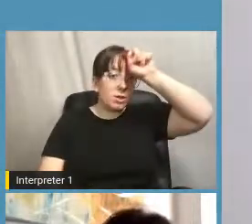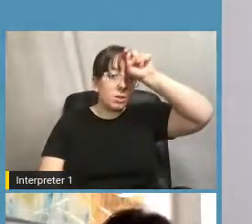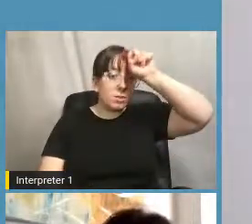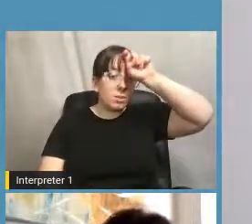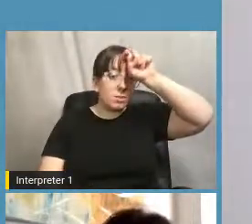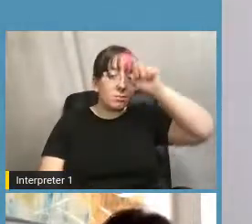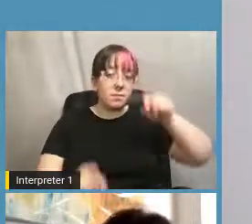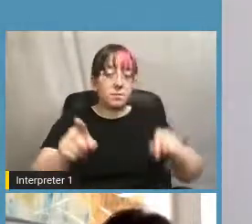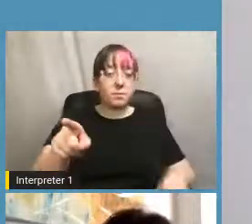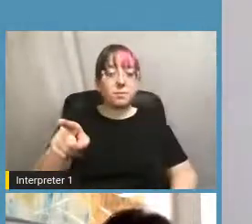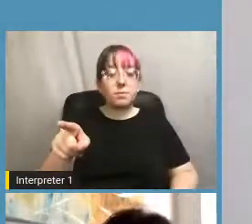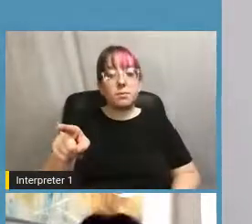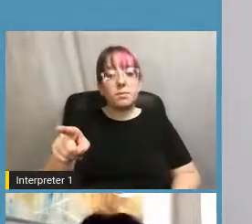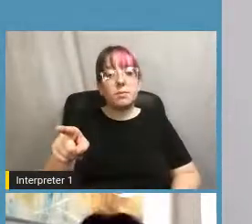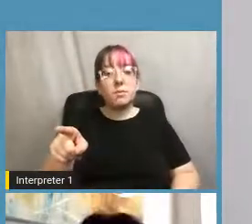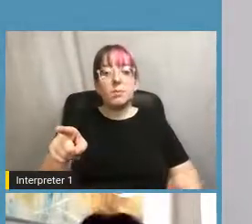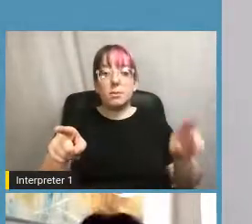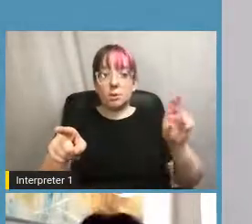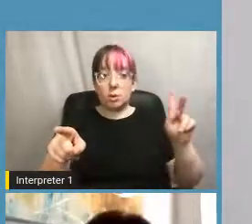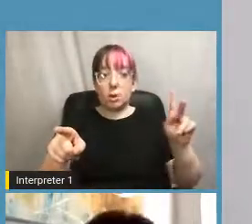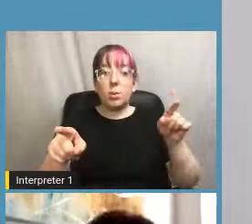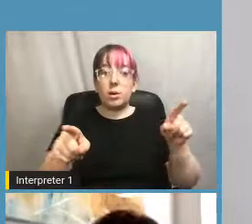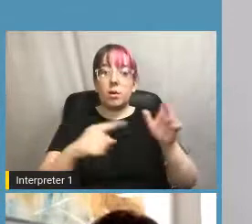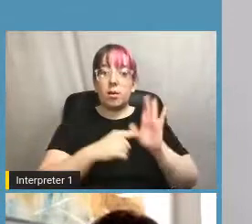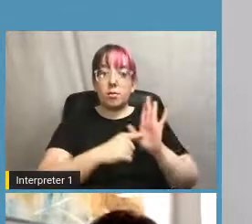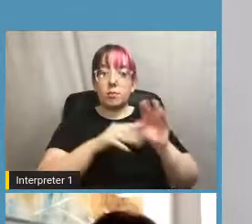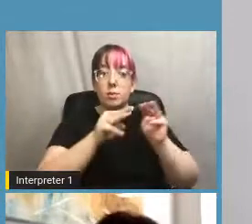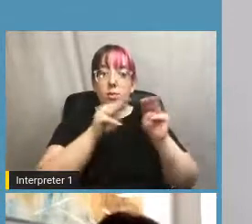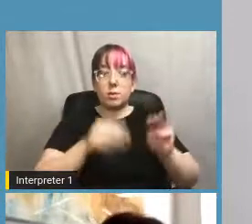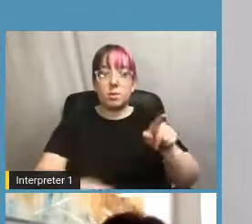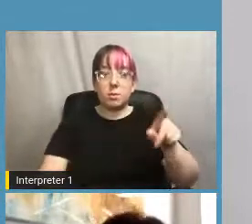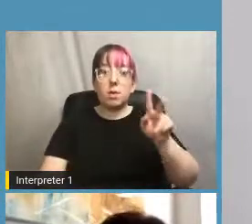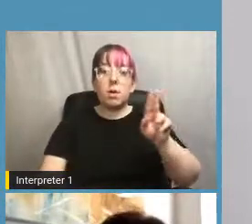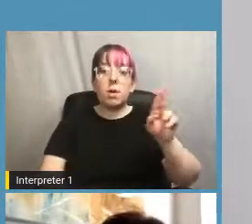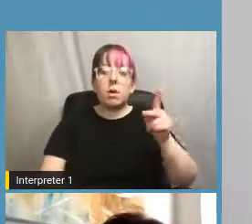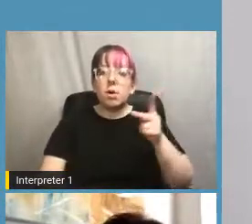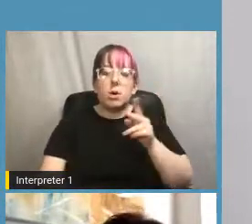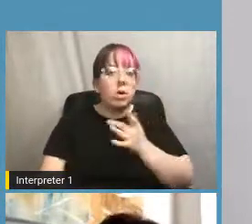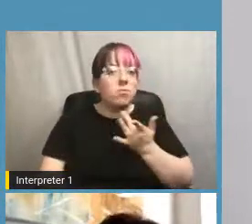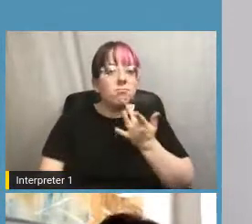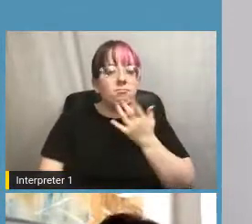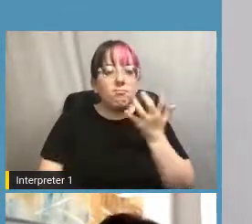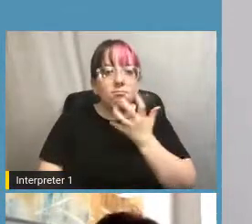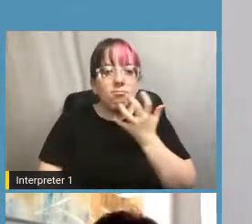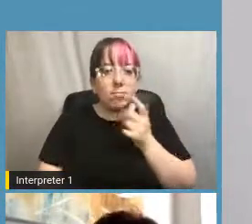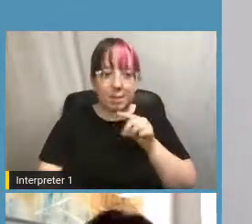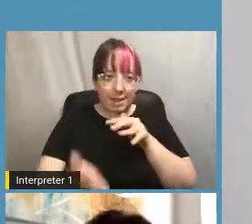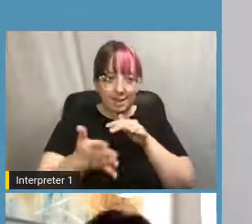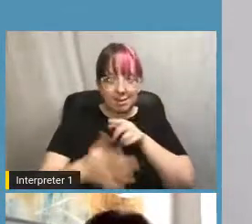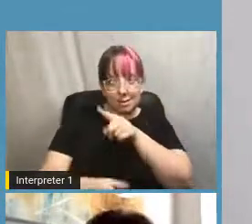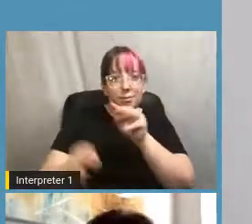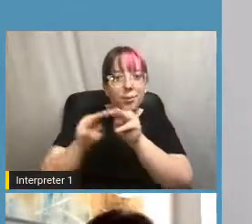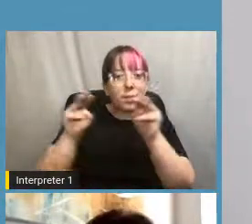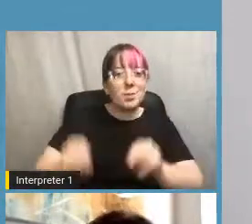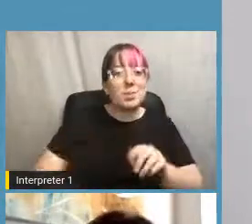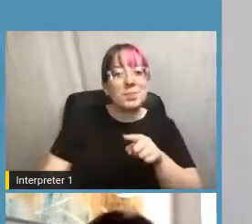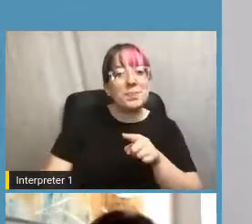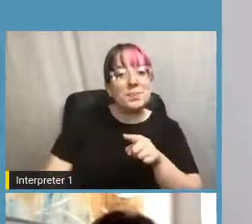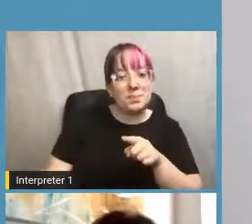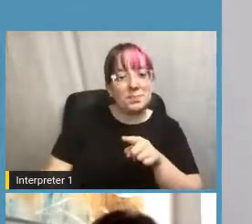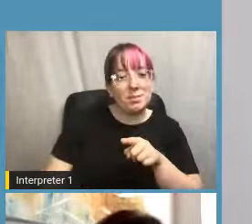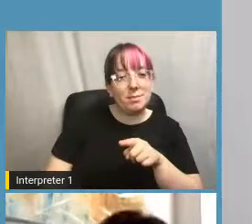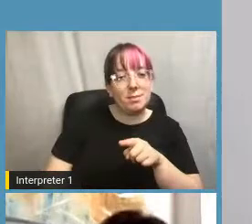Sainsbury for visual in the UK, and it's a favorite of everyone. I studied in this museum, and everybody,